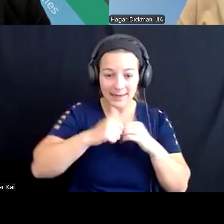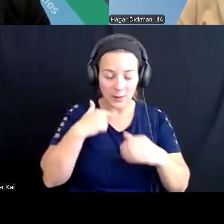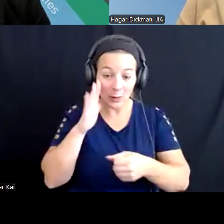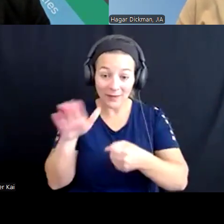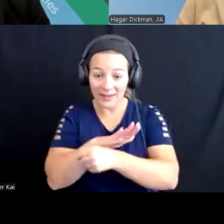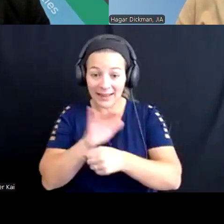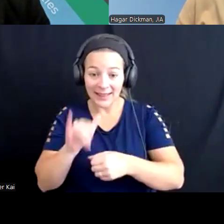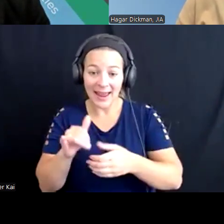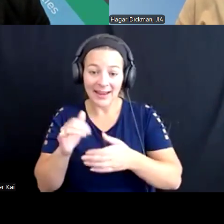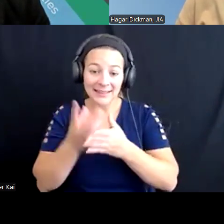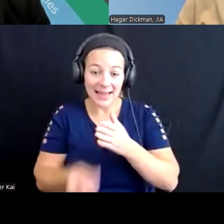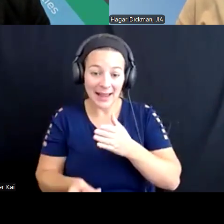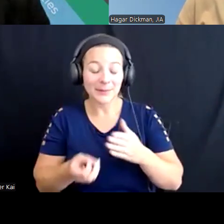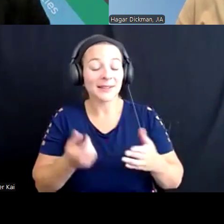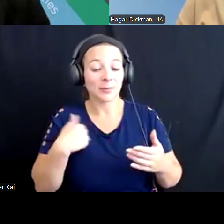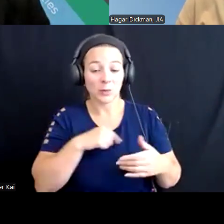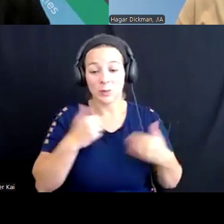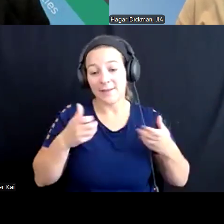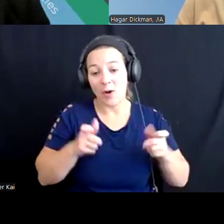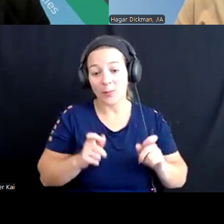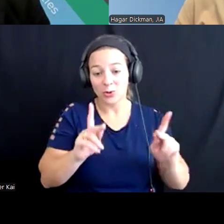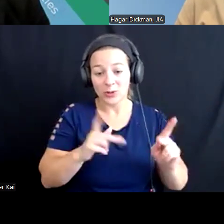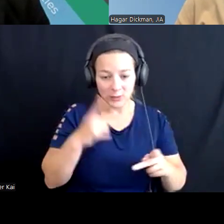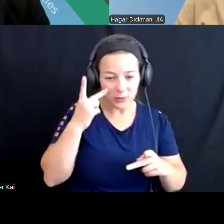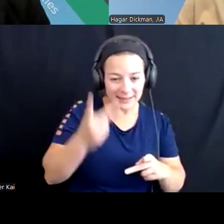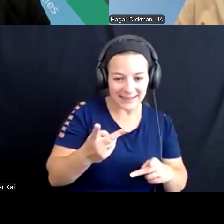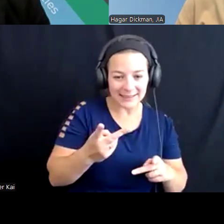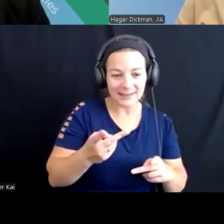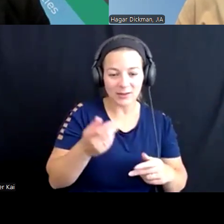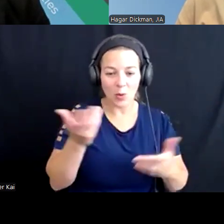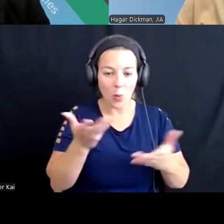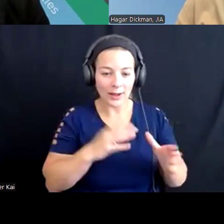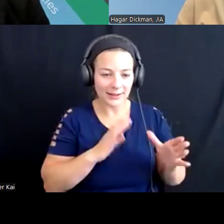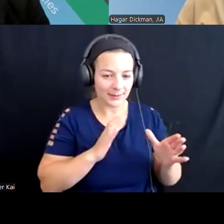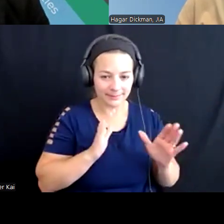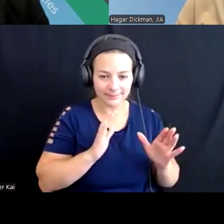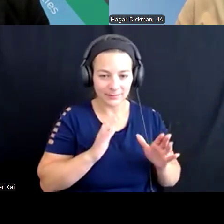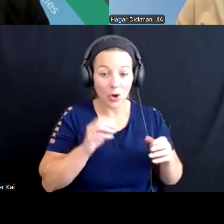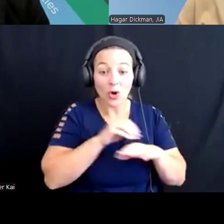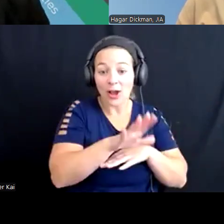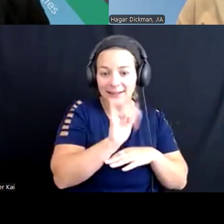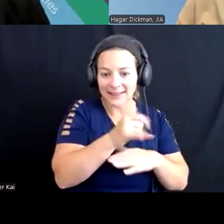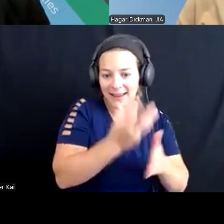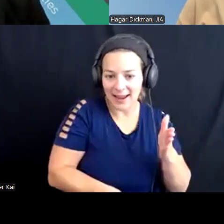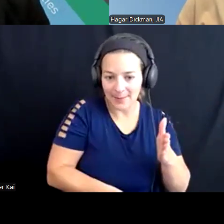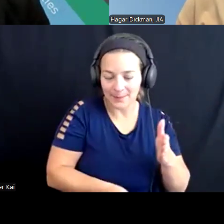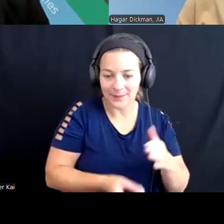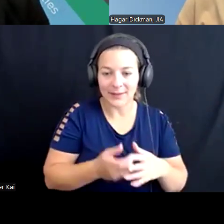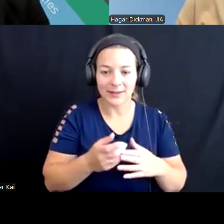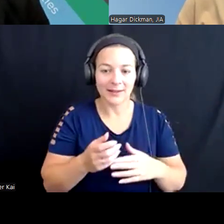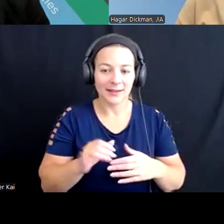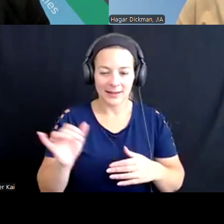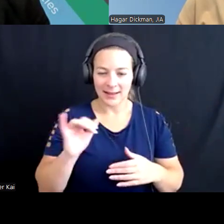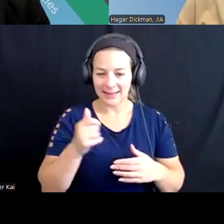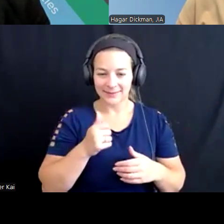opportunity here is really to look at those drivers of gaps, and we've already identified them, like the patchwork nature of